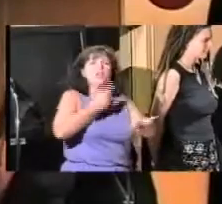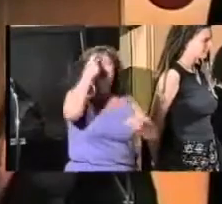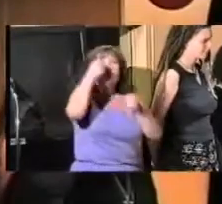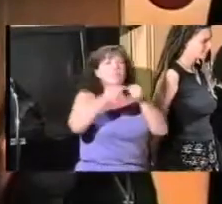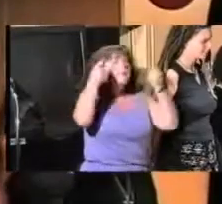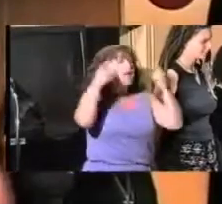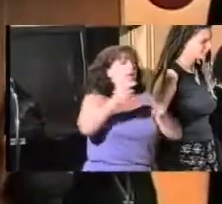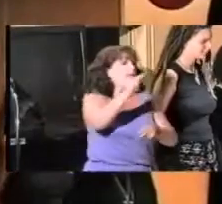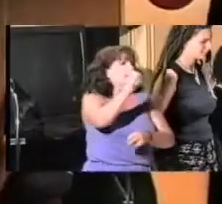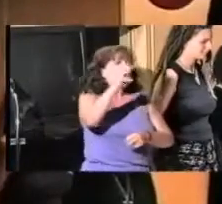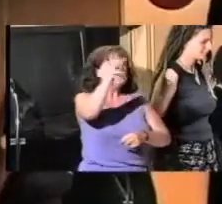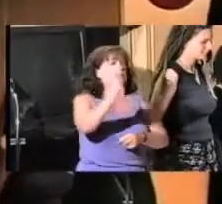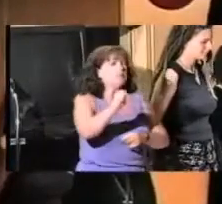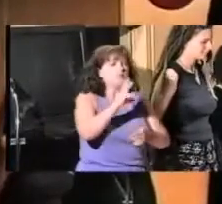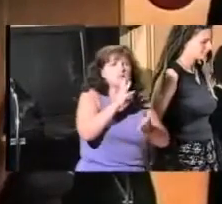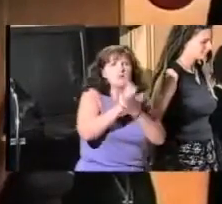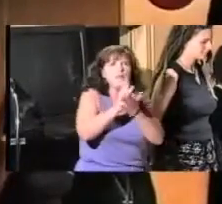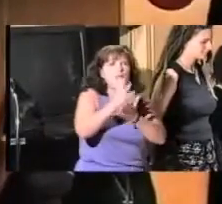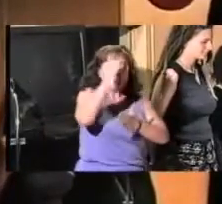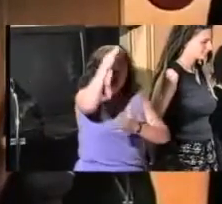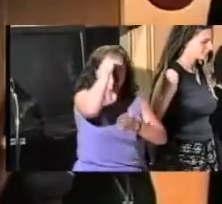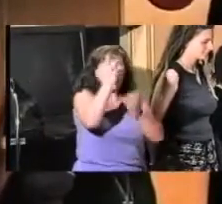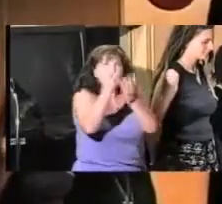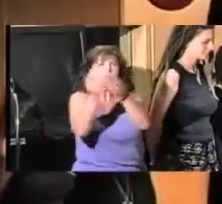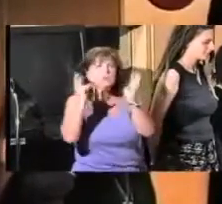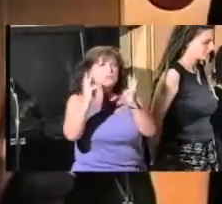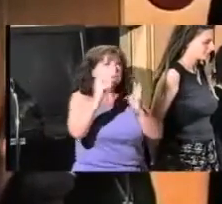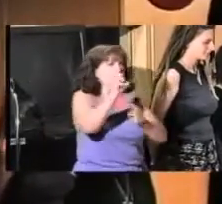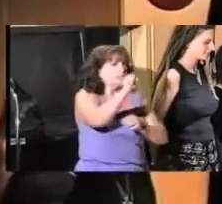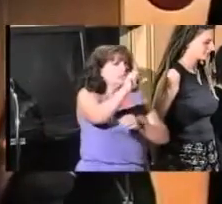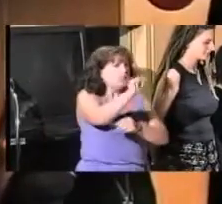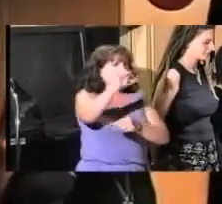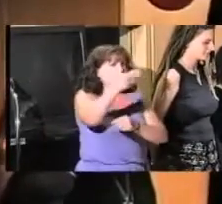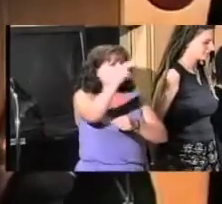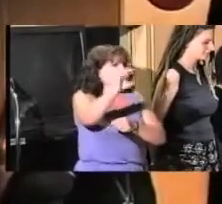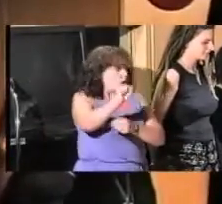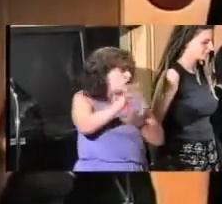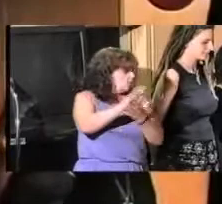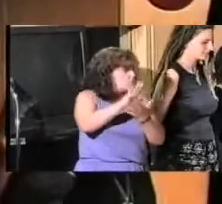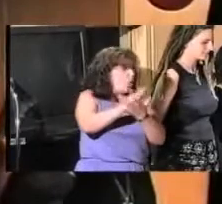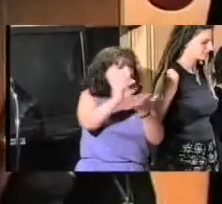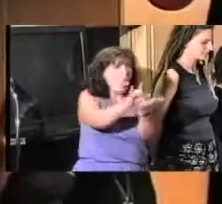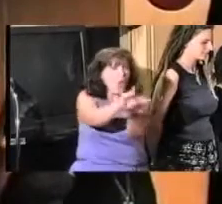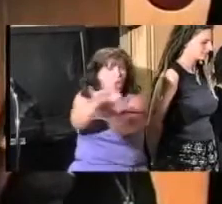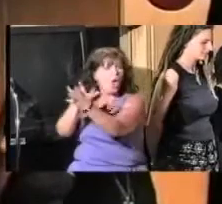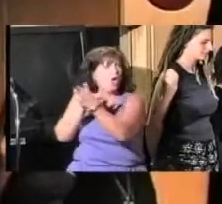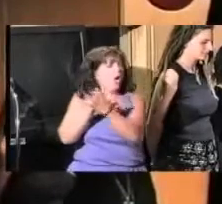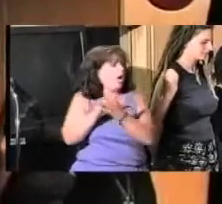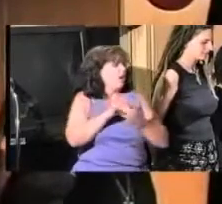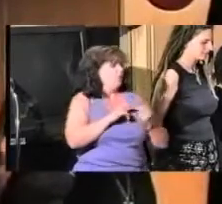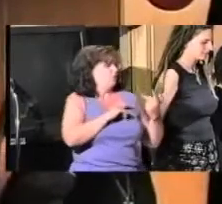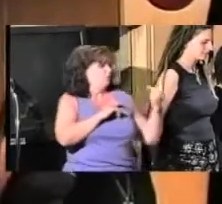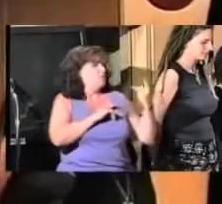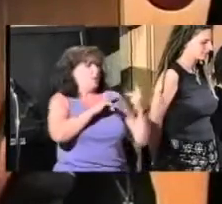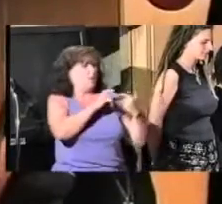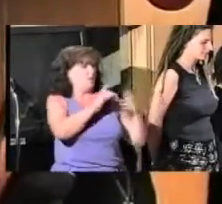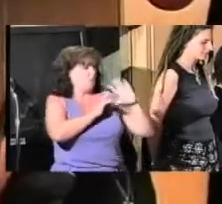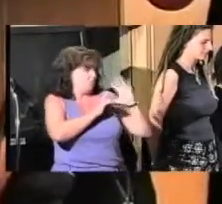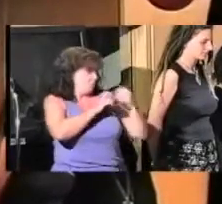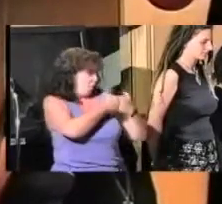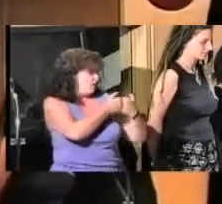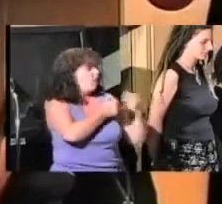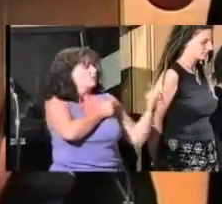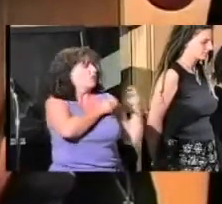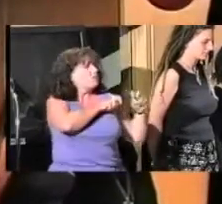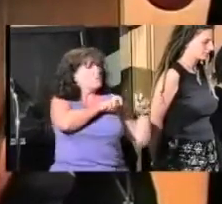broke about those young guys who were being abused at St. John's? Well, I was watching it with my former boyfriend, and I said, I know